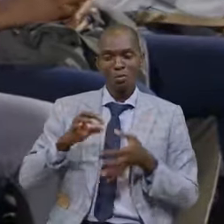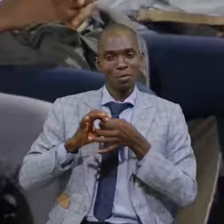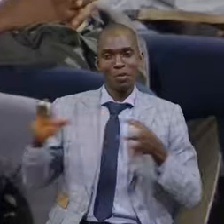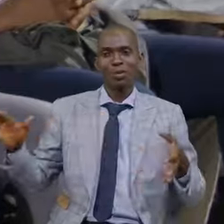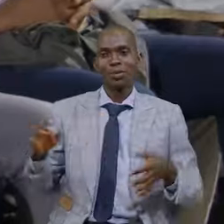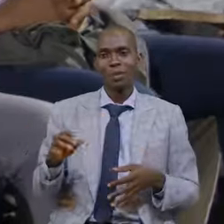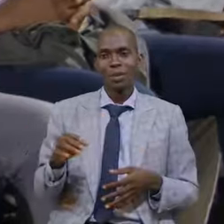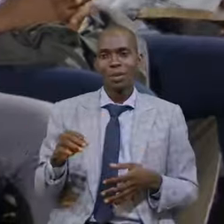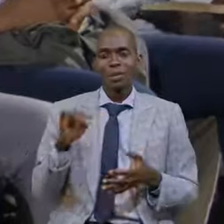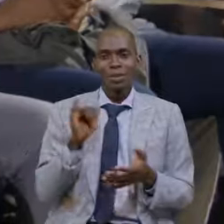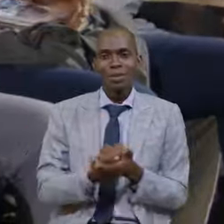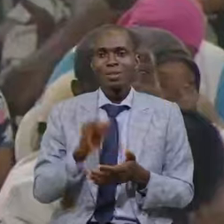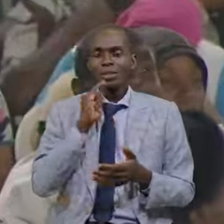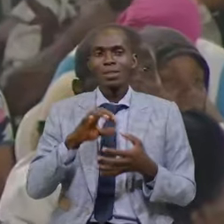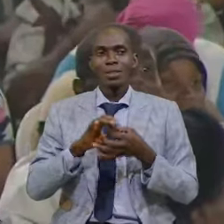That's me.